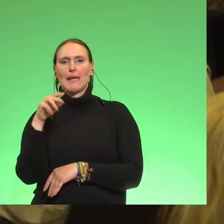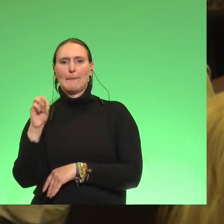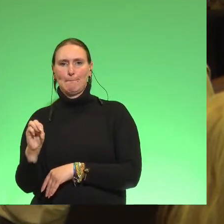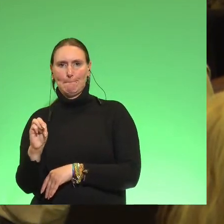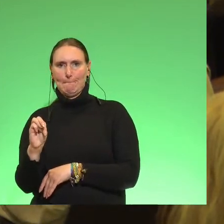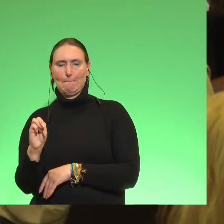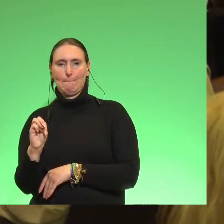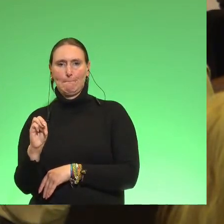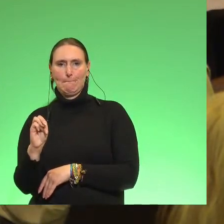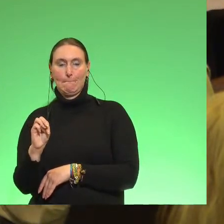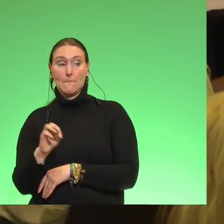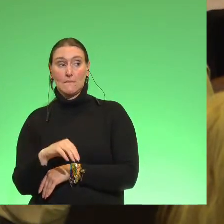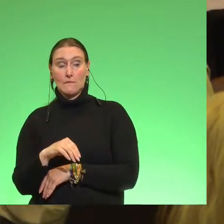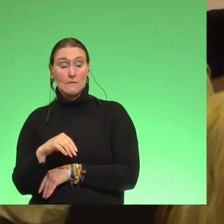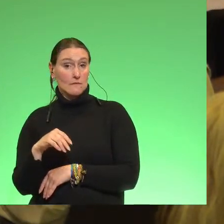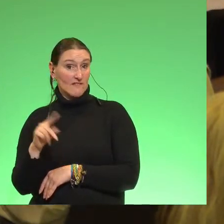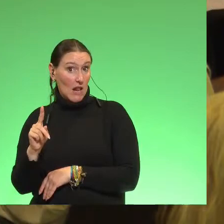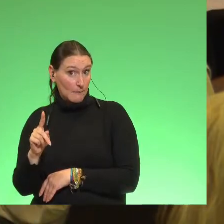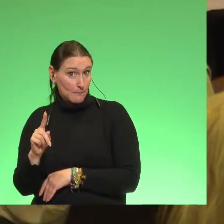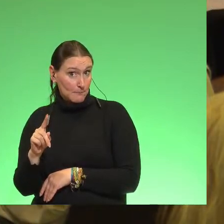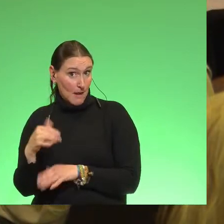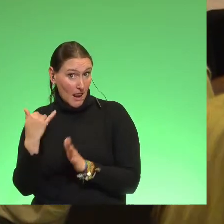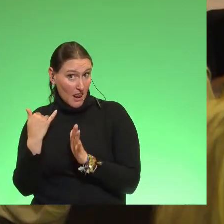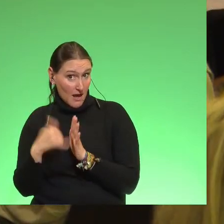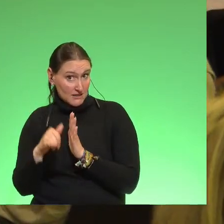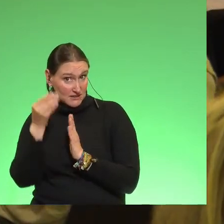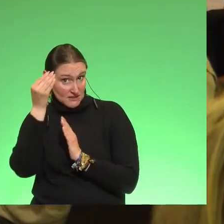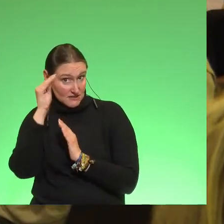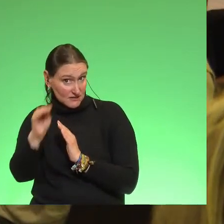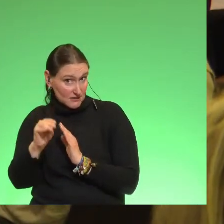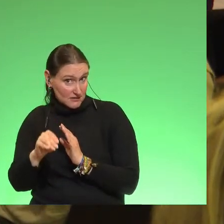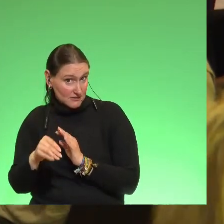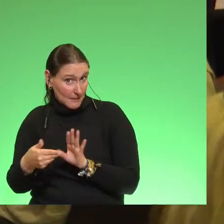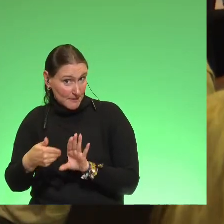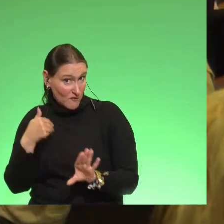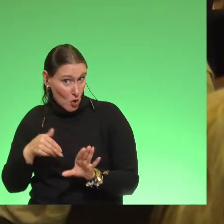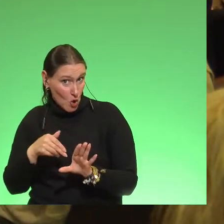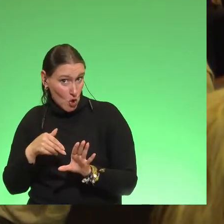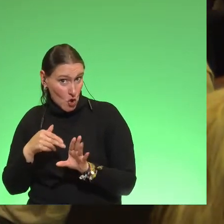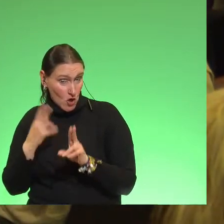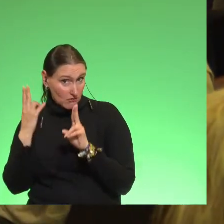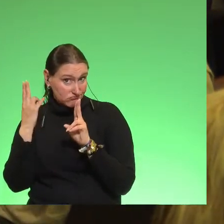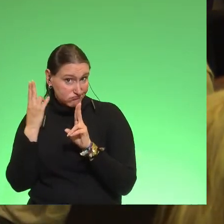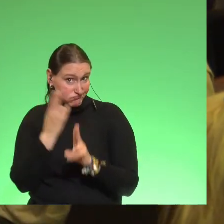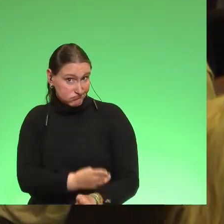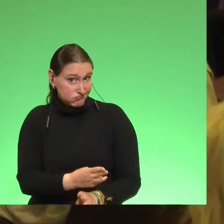Philippe, do you have a last remark before we go to hang out? Let's hang out and eat and. Yeah,